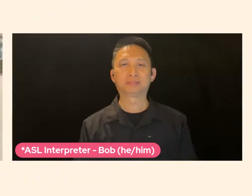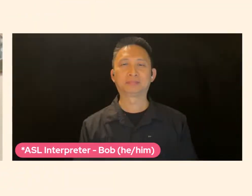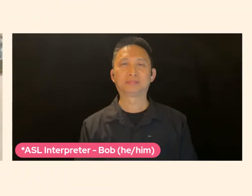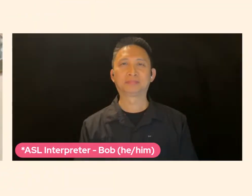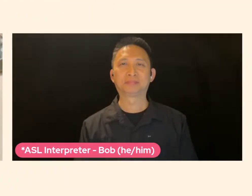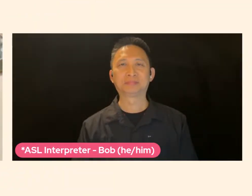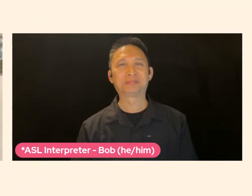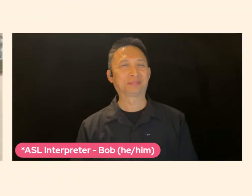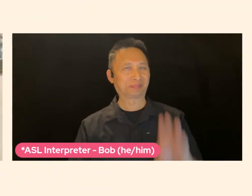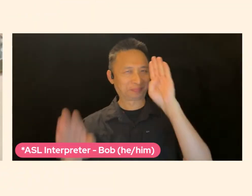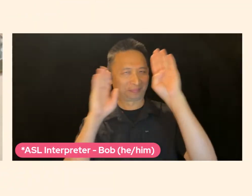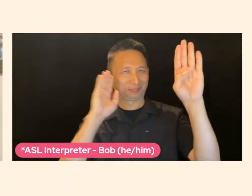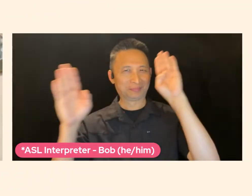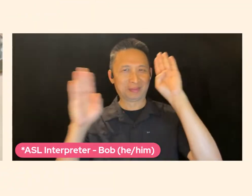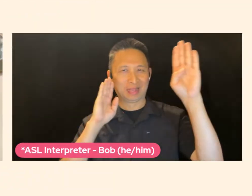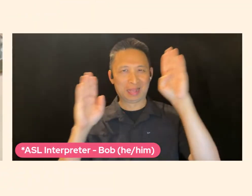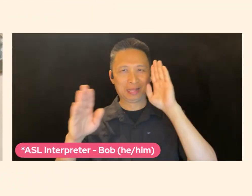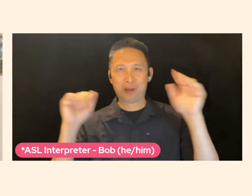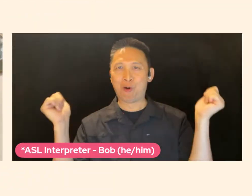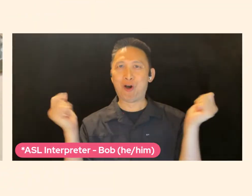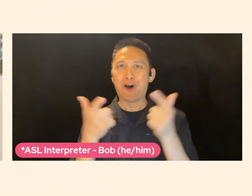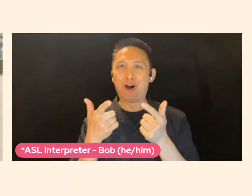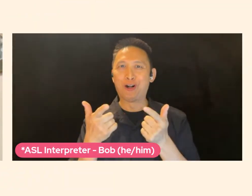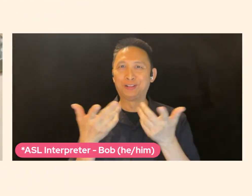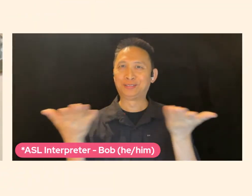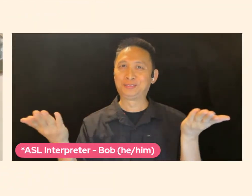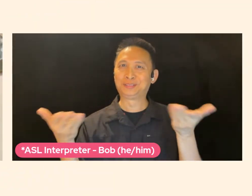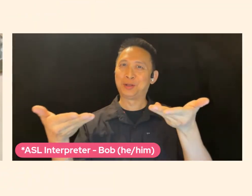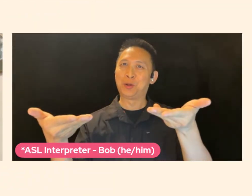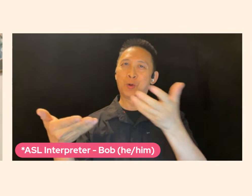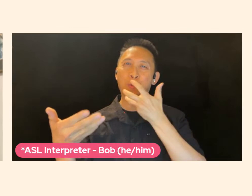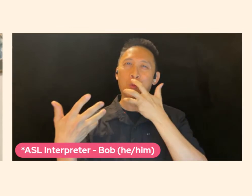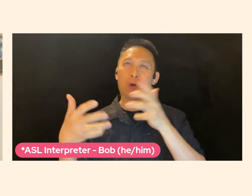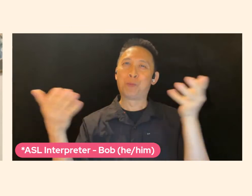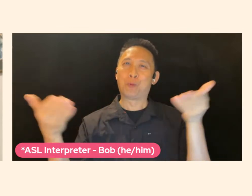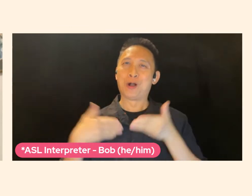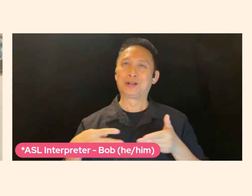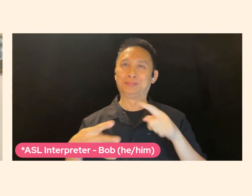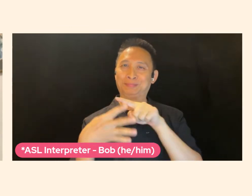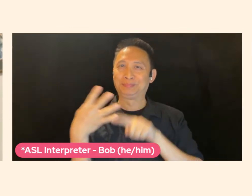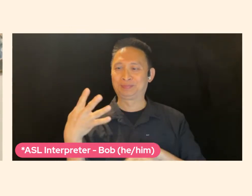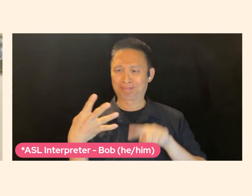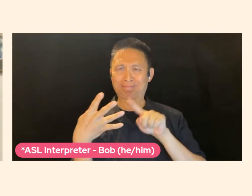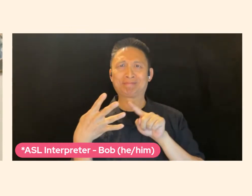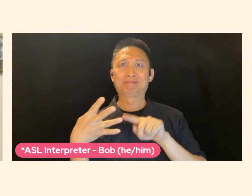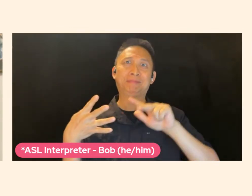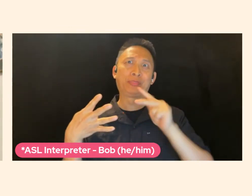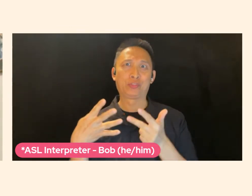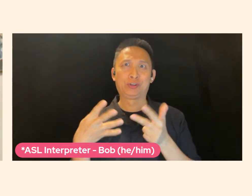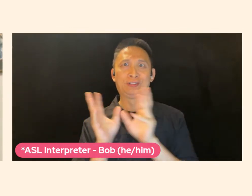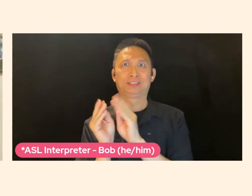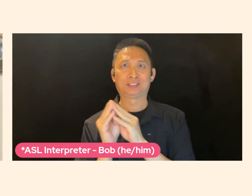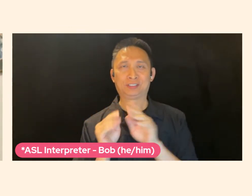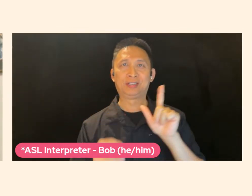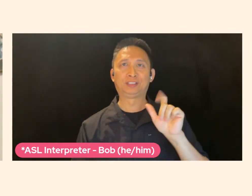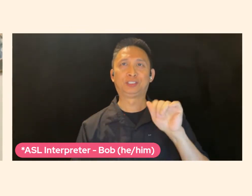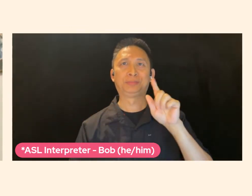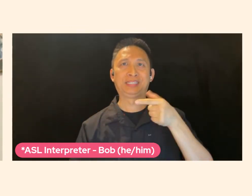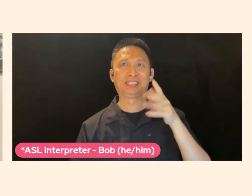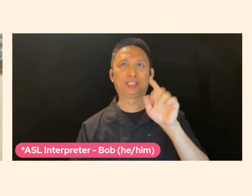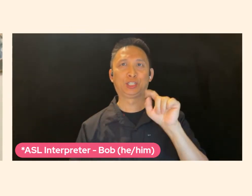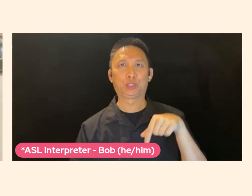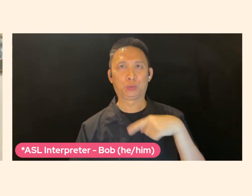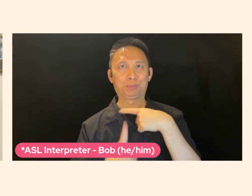Good day, everyone, and a warm welcome to the third session of the LGBTQ plus